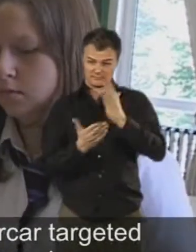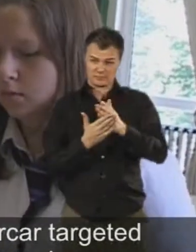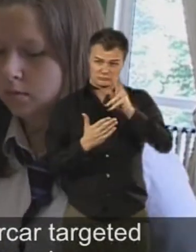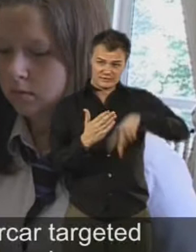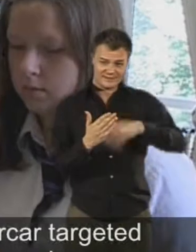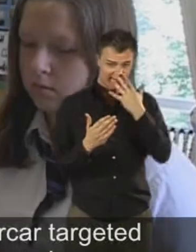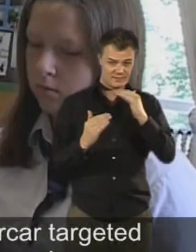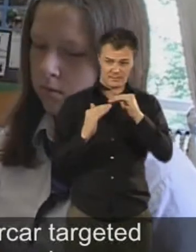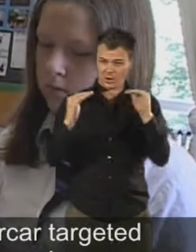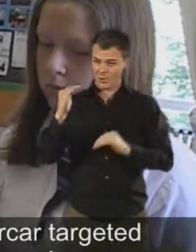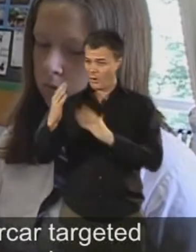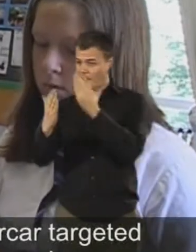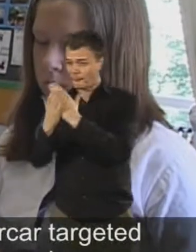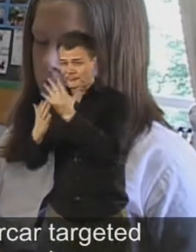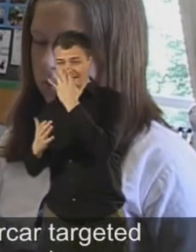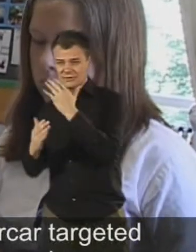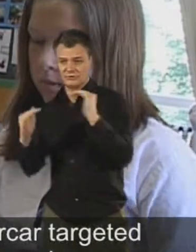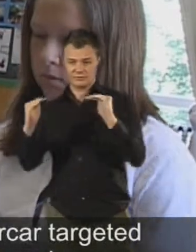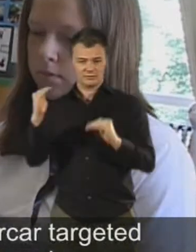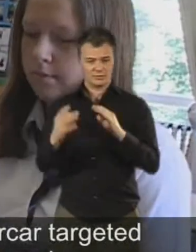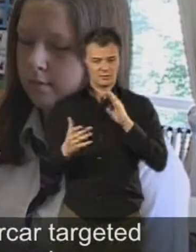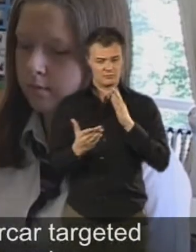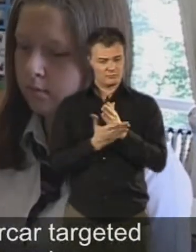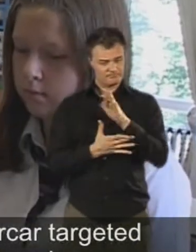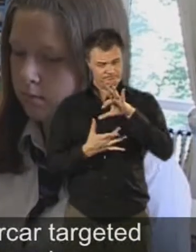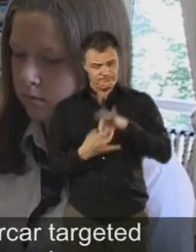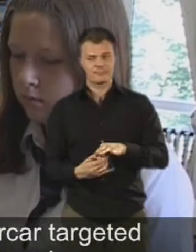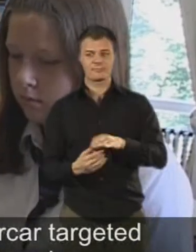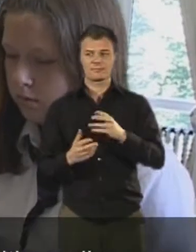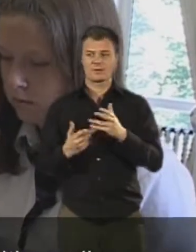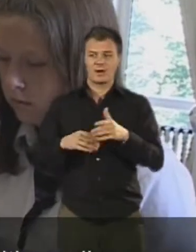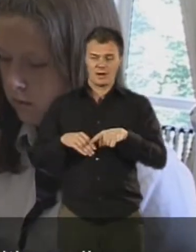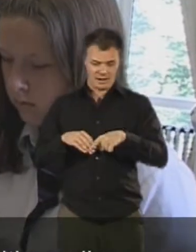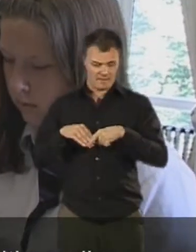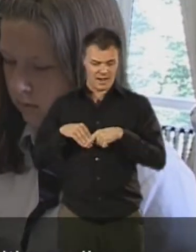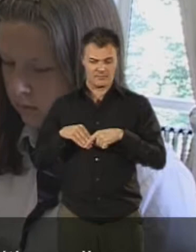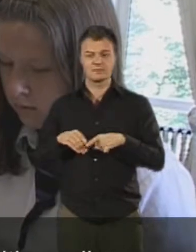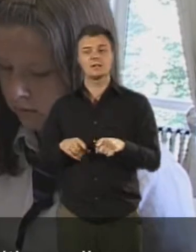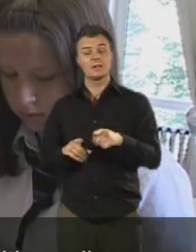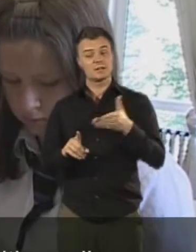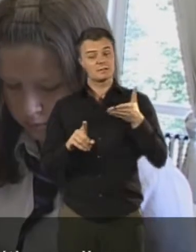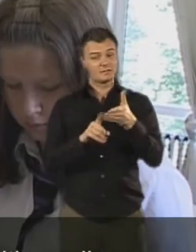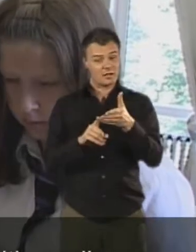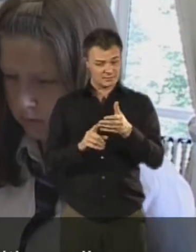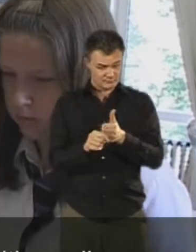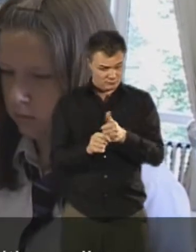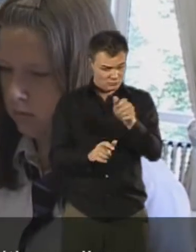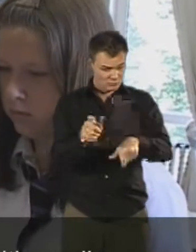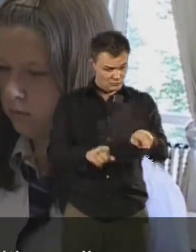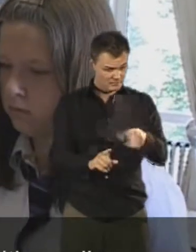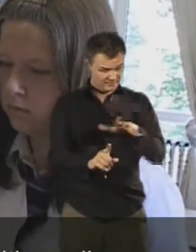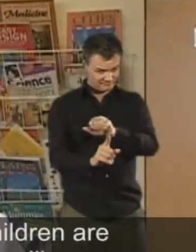of an underlying impairment. At Aldercar, targeted intervention supports pupils who have been identified as needing assistance with